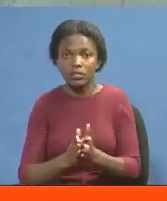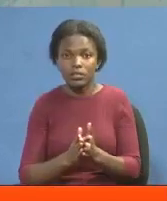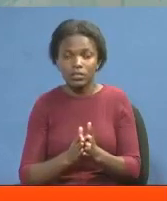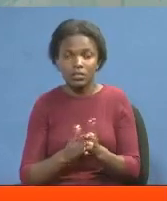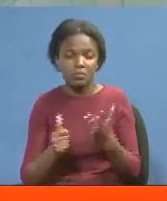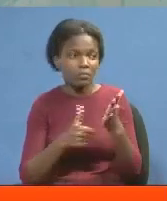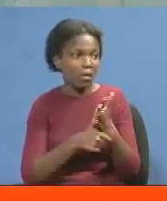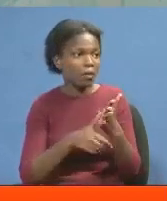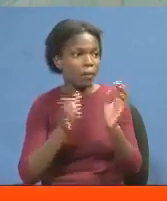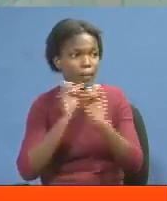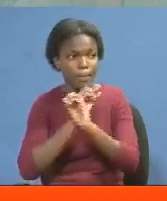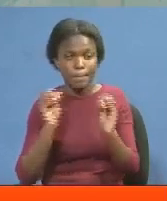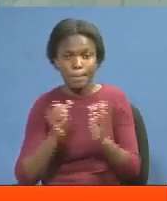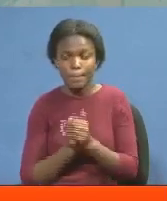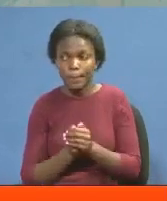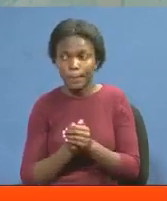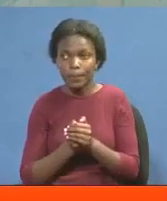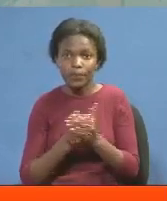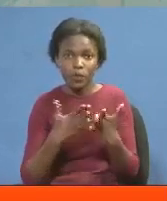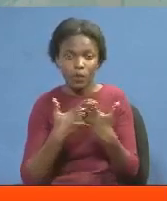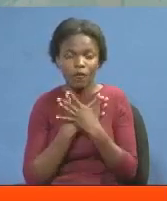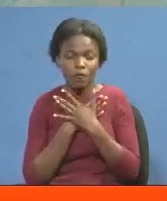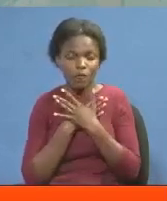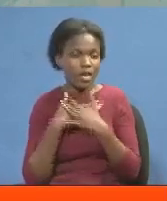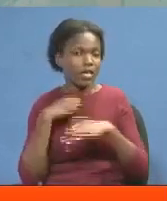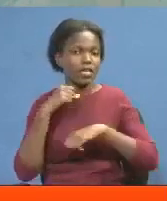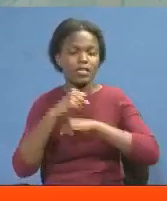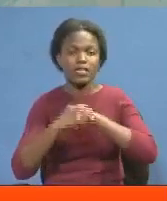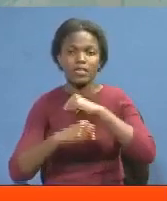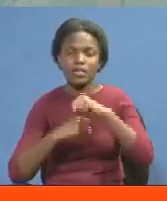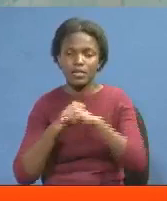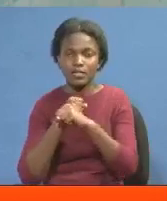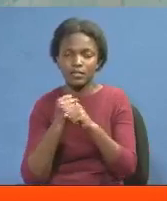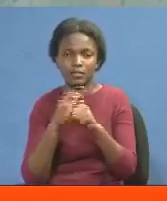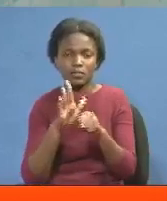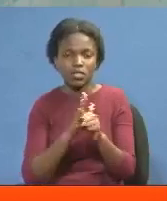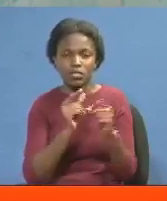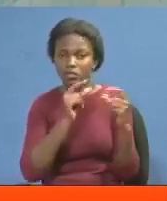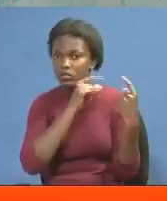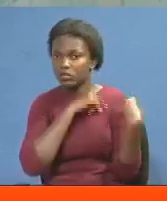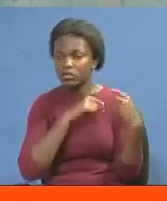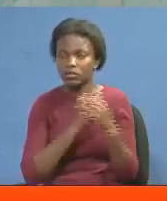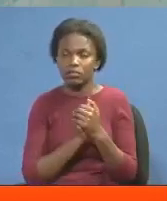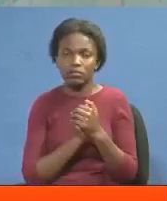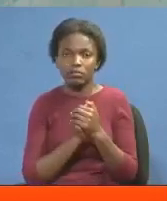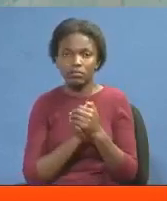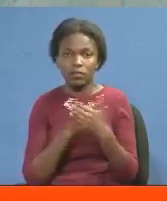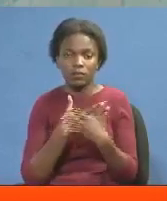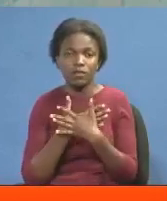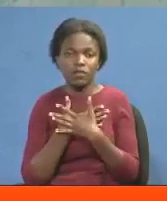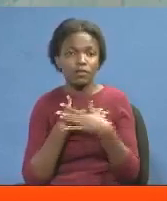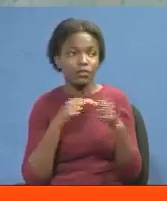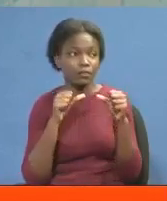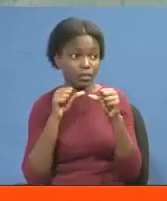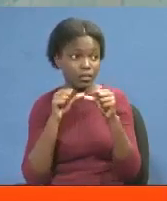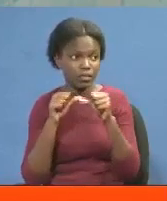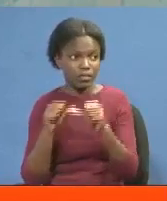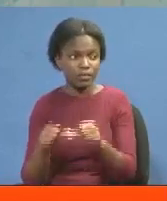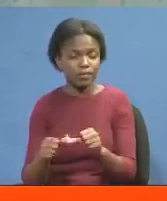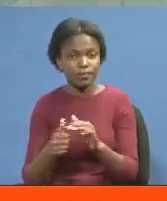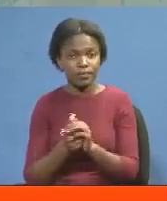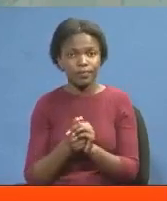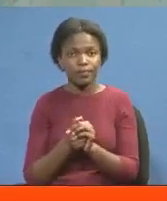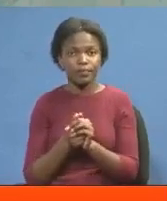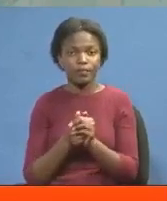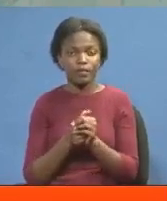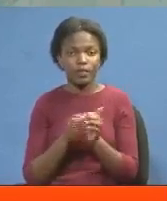about citizens. We've been friends for years, generations. Even during shifter wars, our friendship stayed.